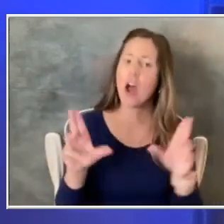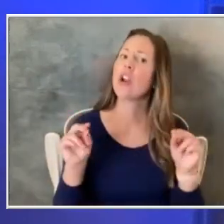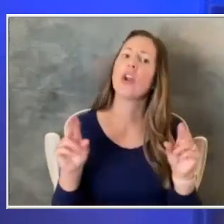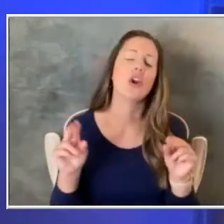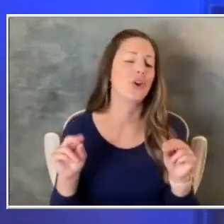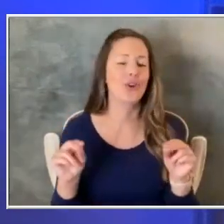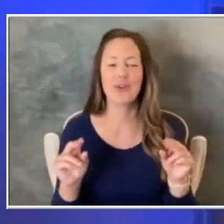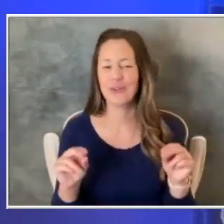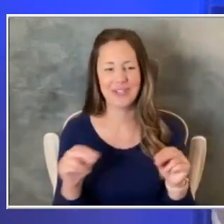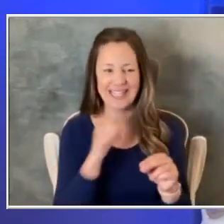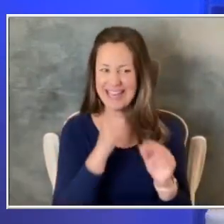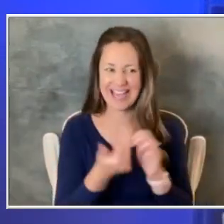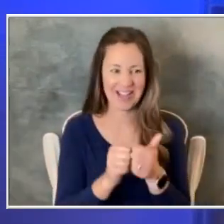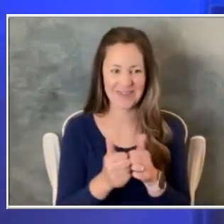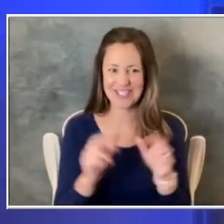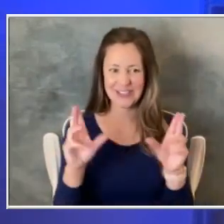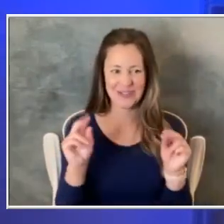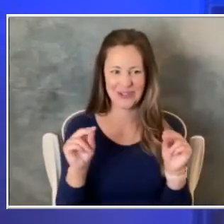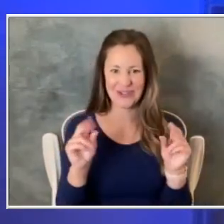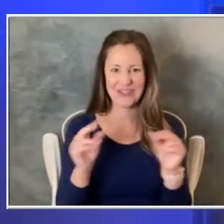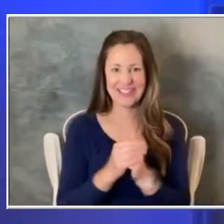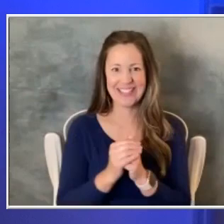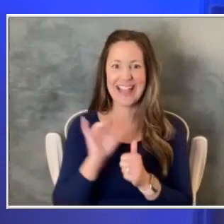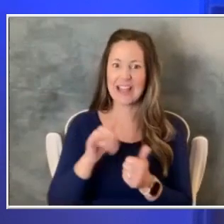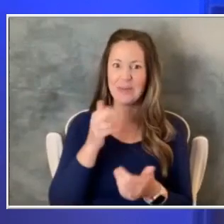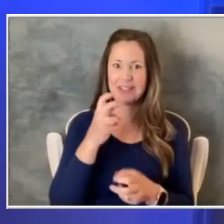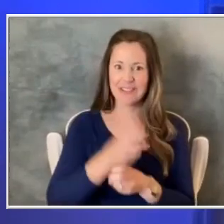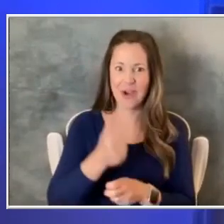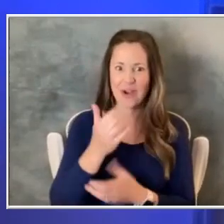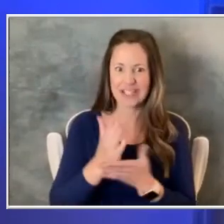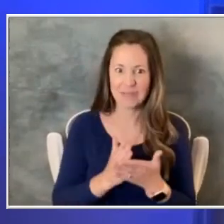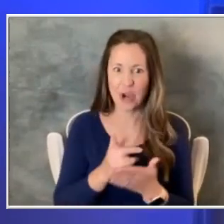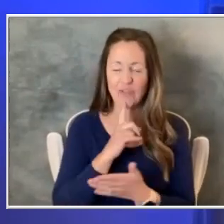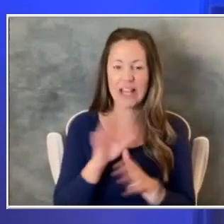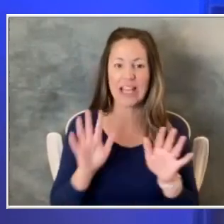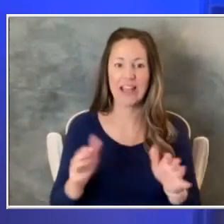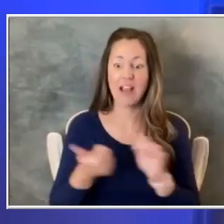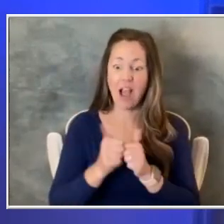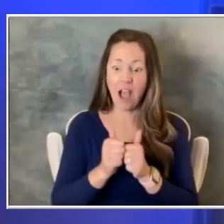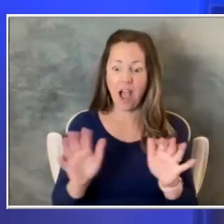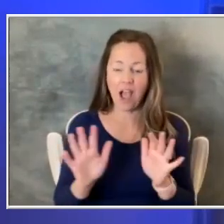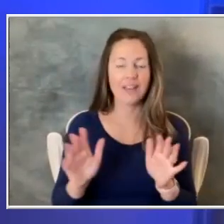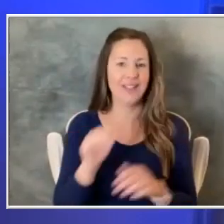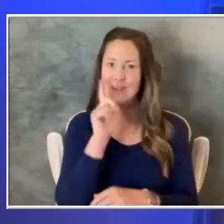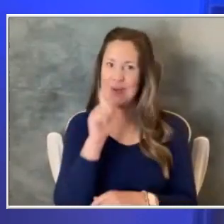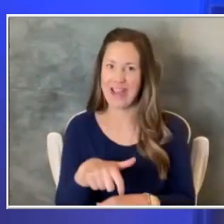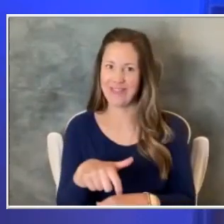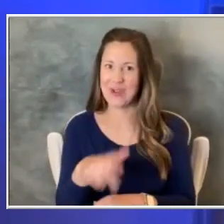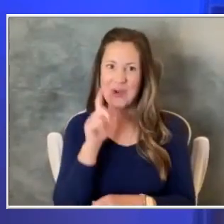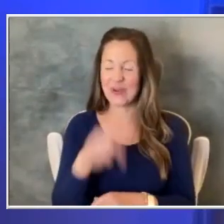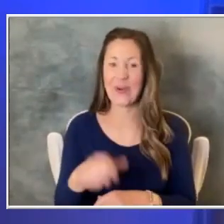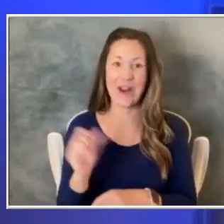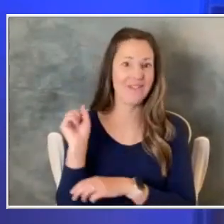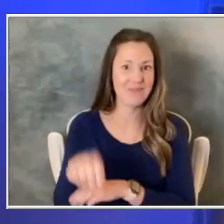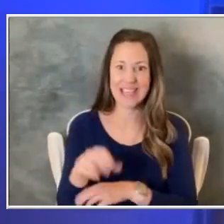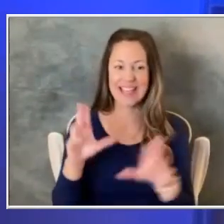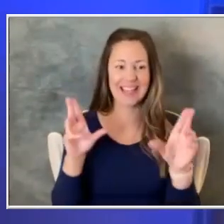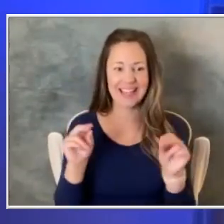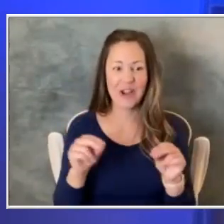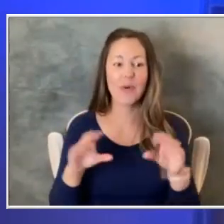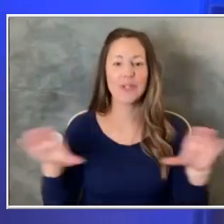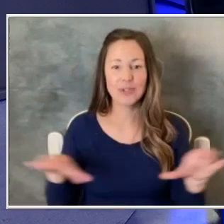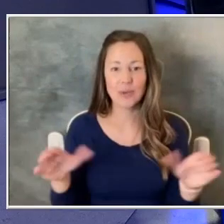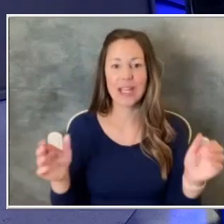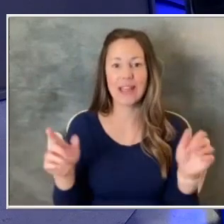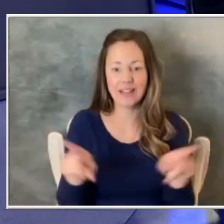not at all. I think that was the hardest part, is like kind of temper back a little bit. You don't need to beat anybody up the hills. It's about doing it as a unit.